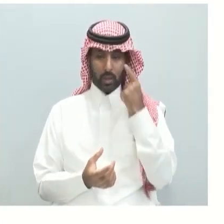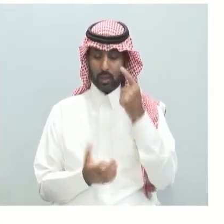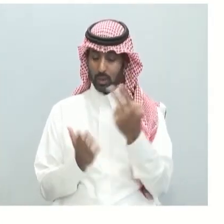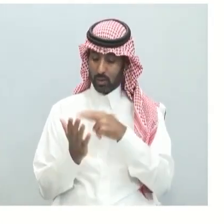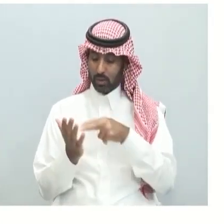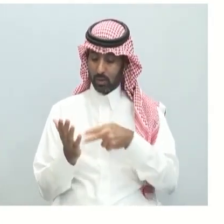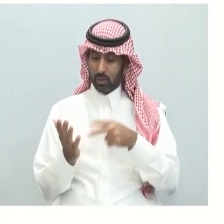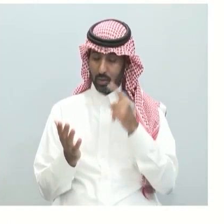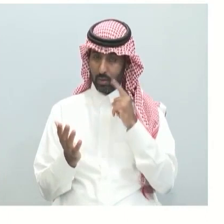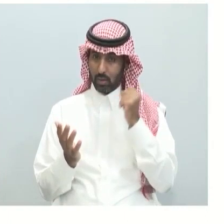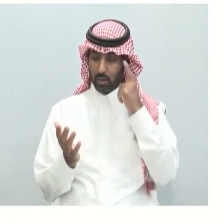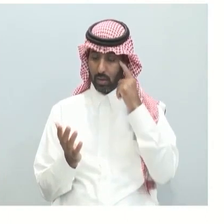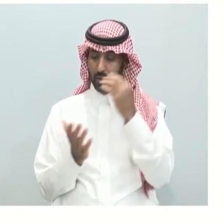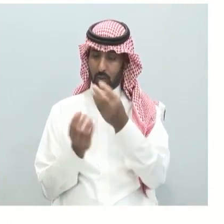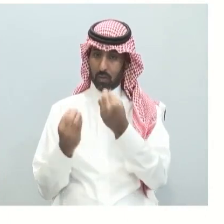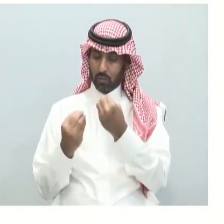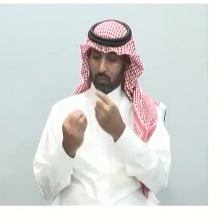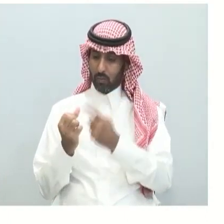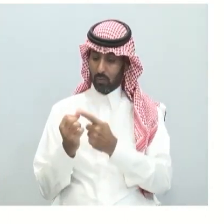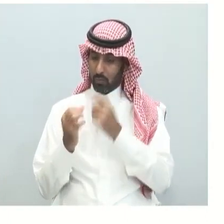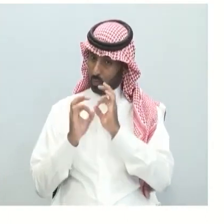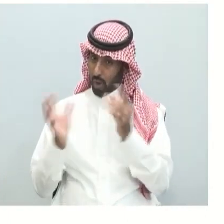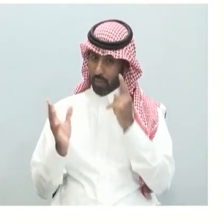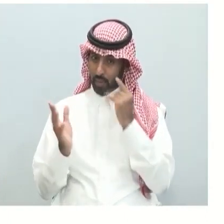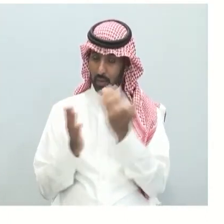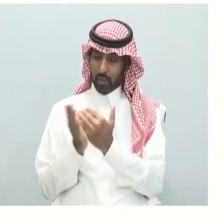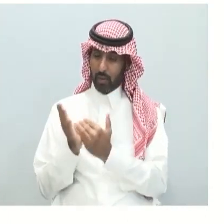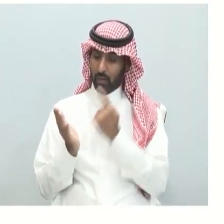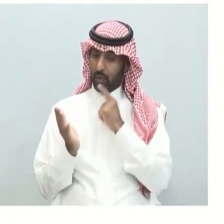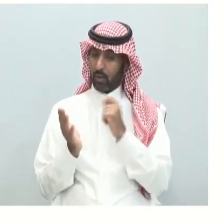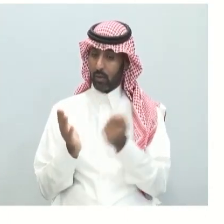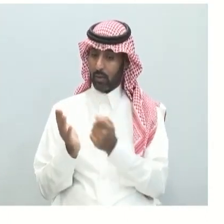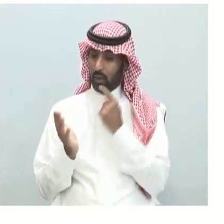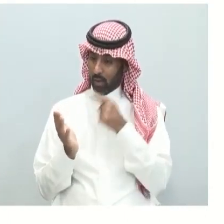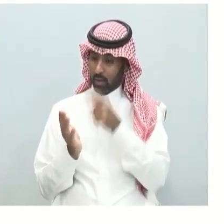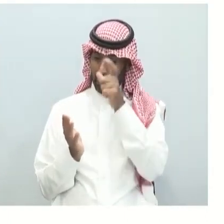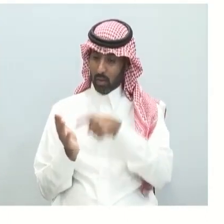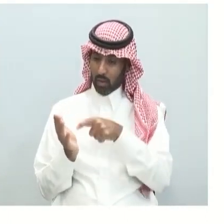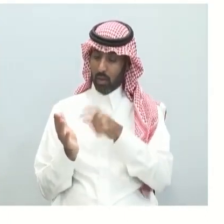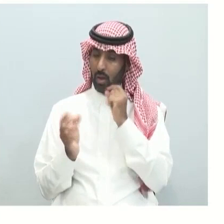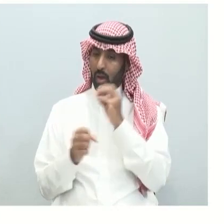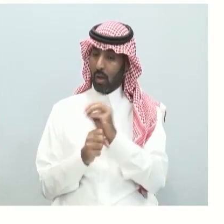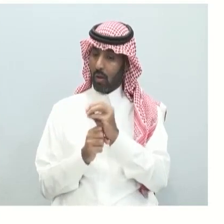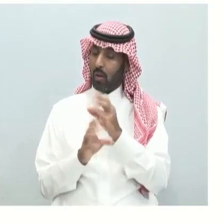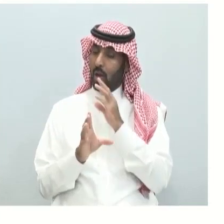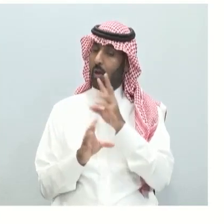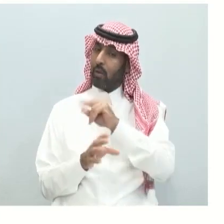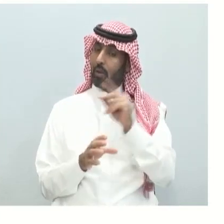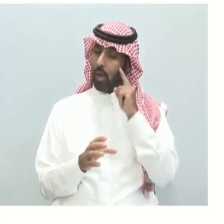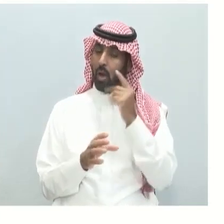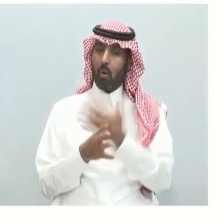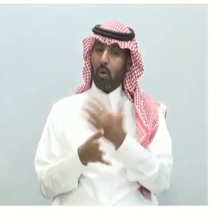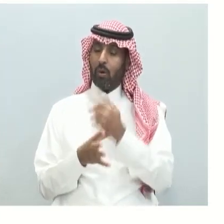reader? Are ideas and information presented clearly? Does the writer provide explanations, examples, or